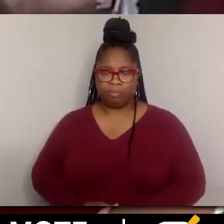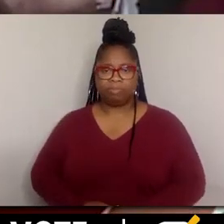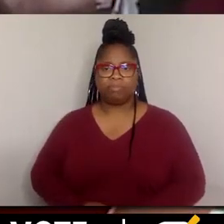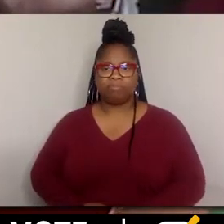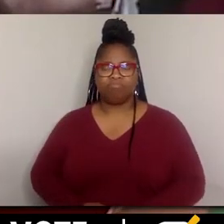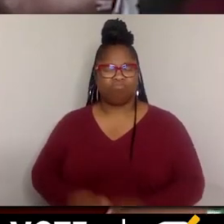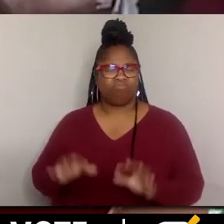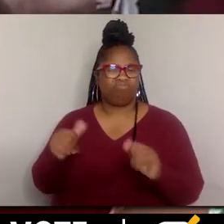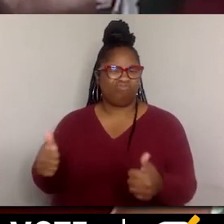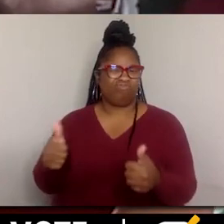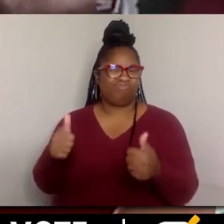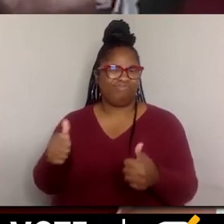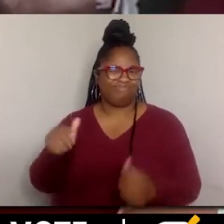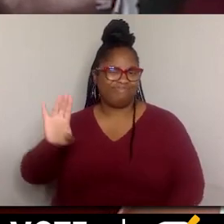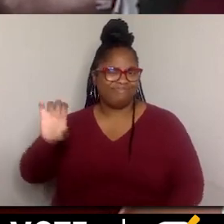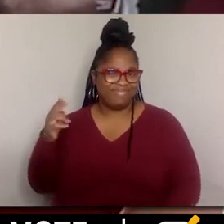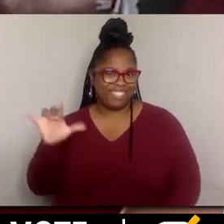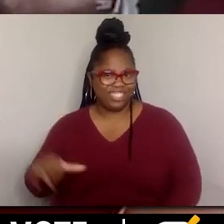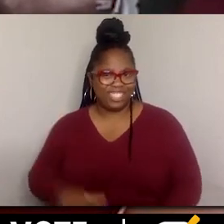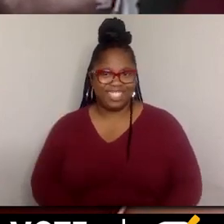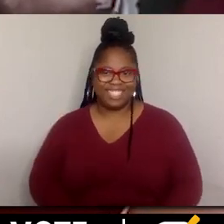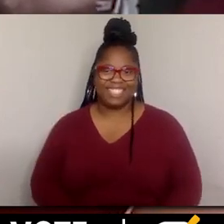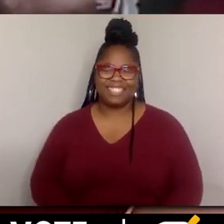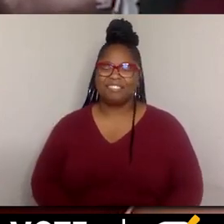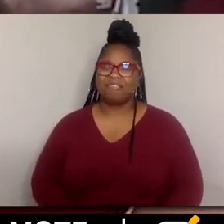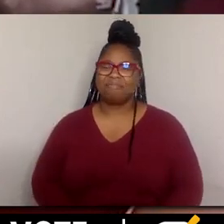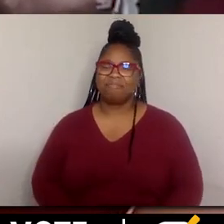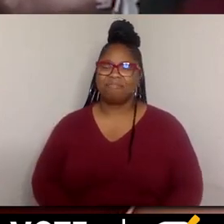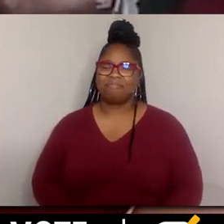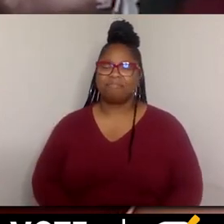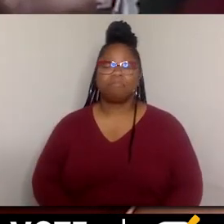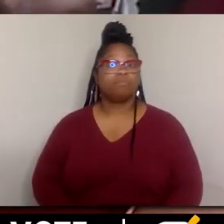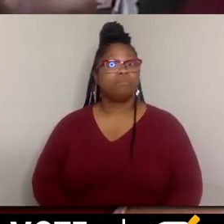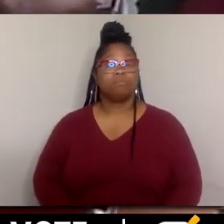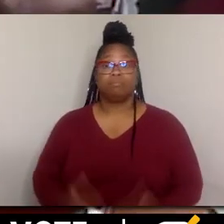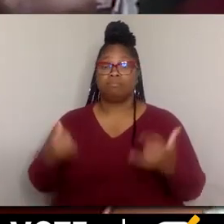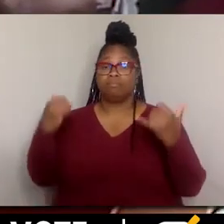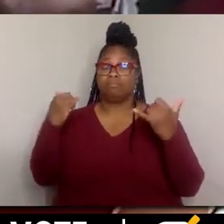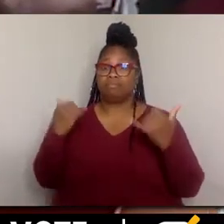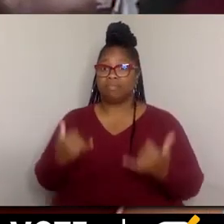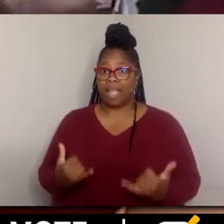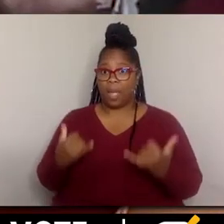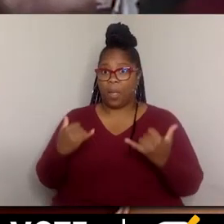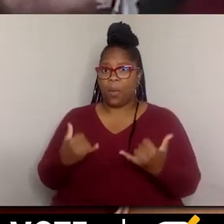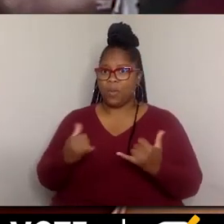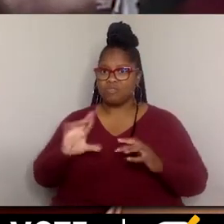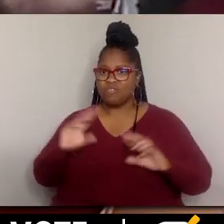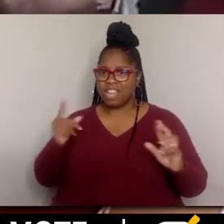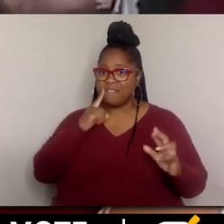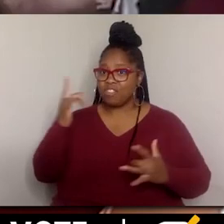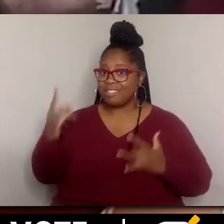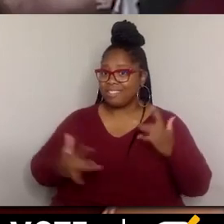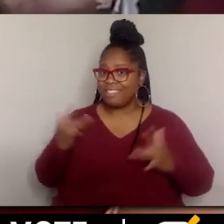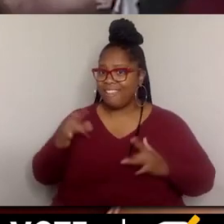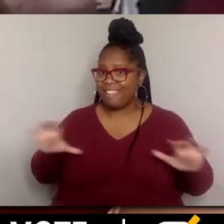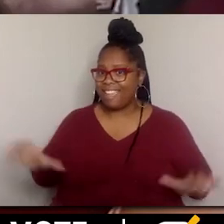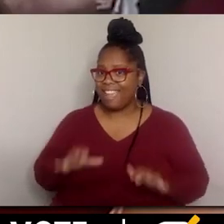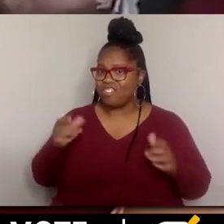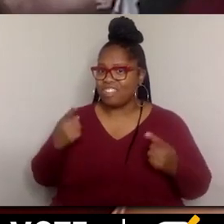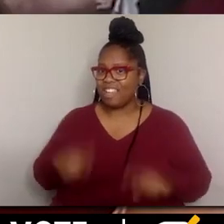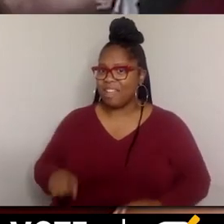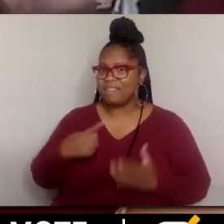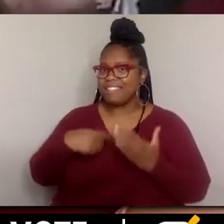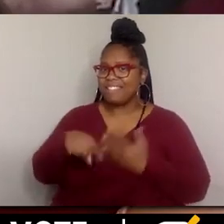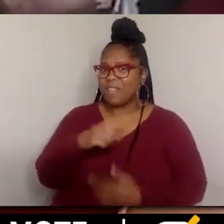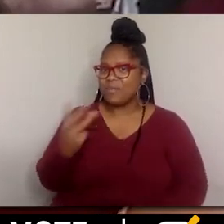Great job, Beachy. This brings me to an exciting action happening next